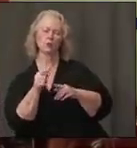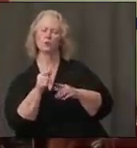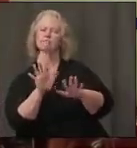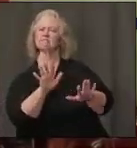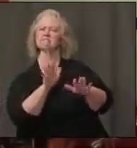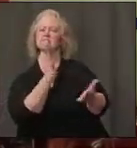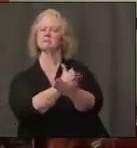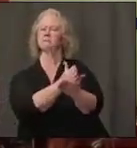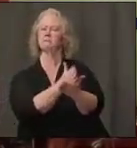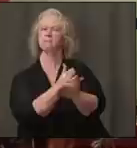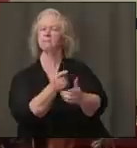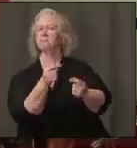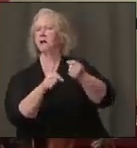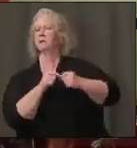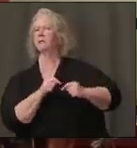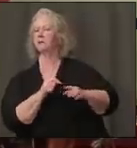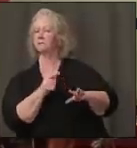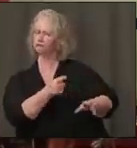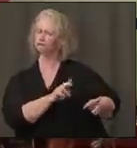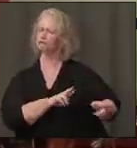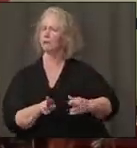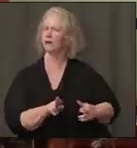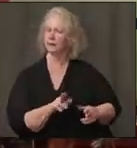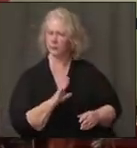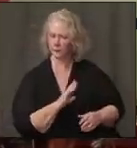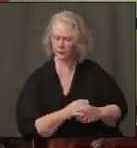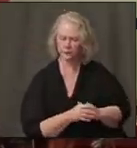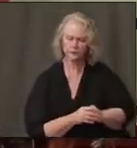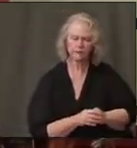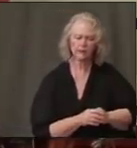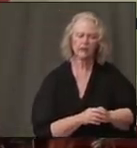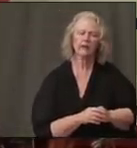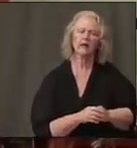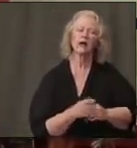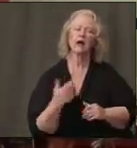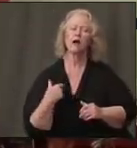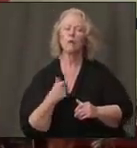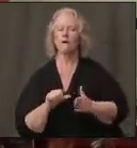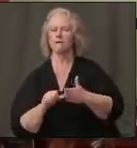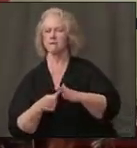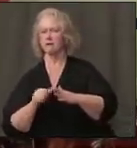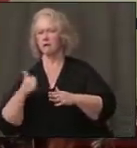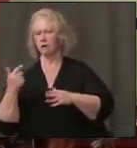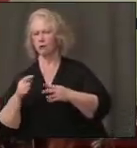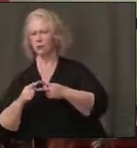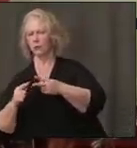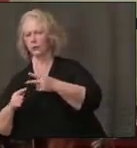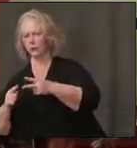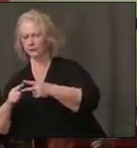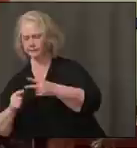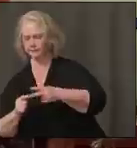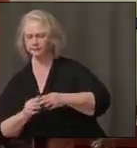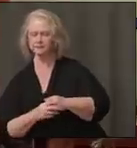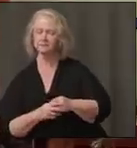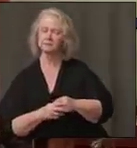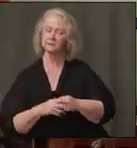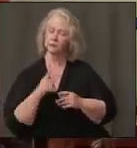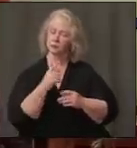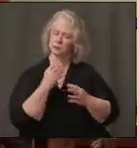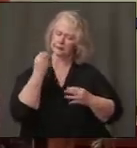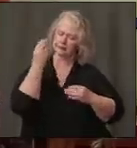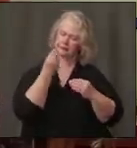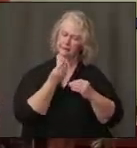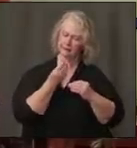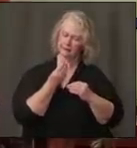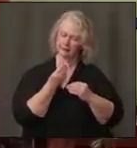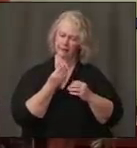I would also finally say, emphasize two other points. In thinking about how to reopen and